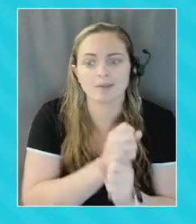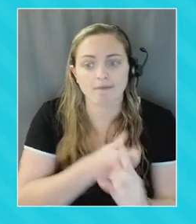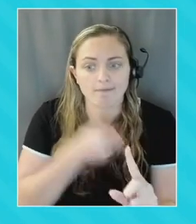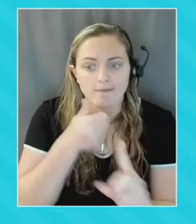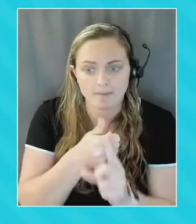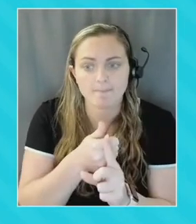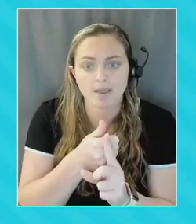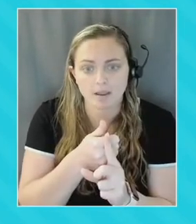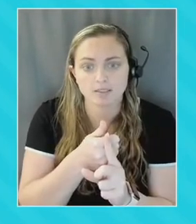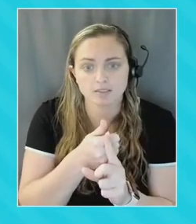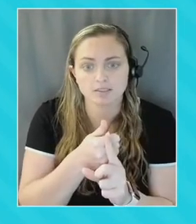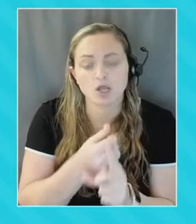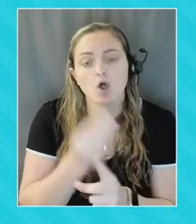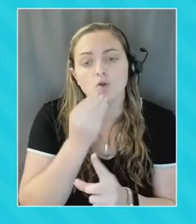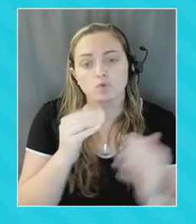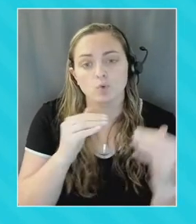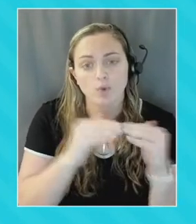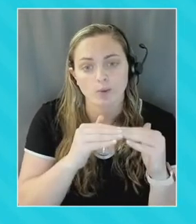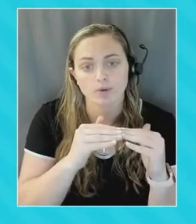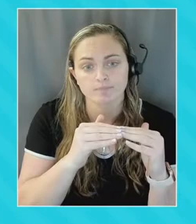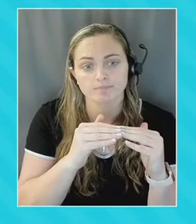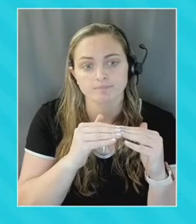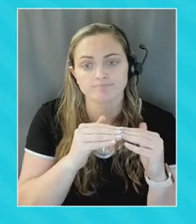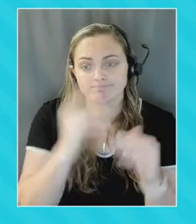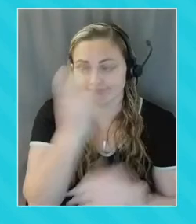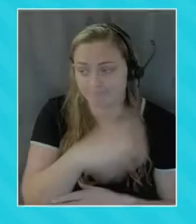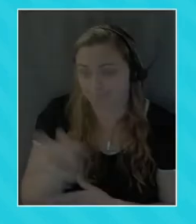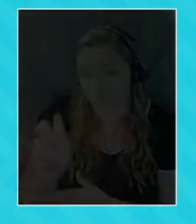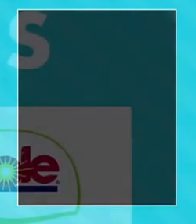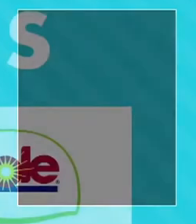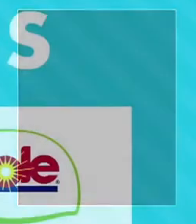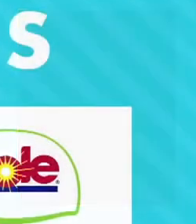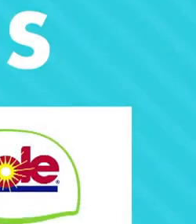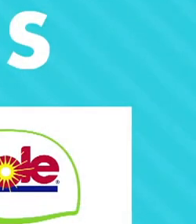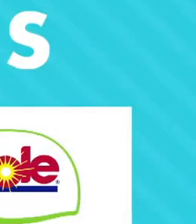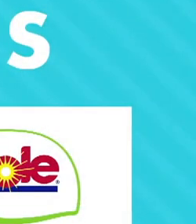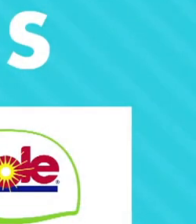on food equity. Over to you, Stacy.